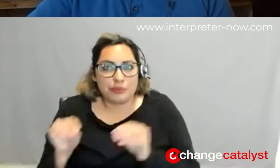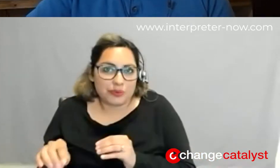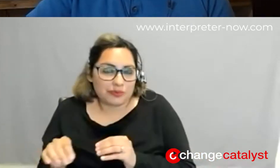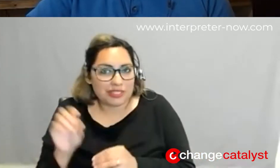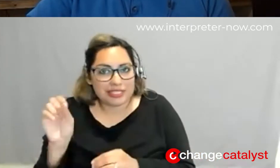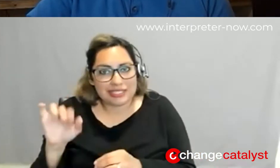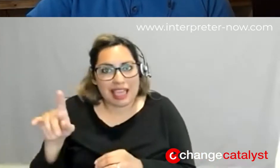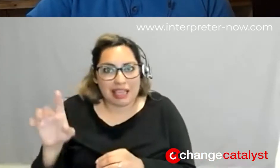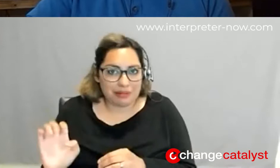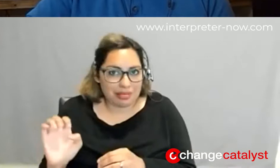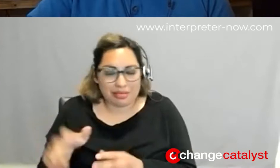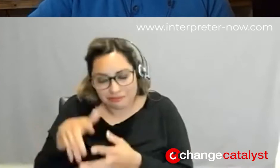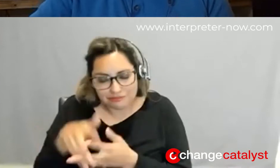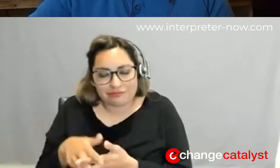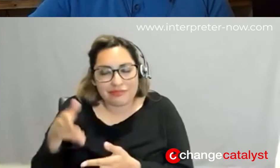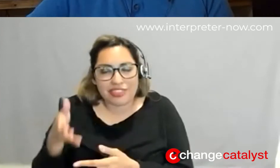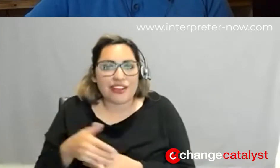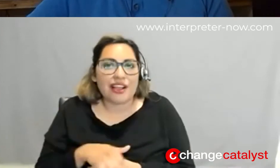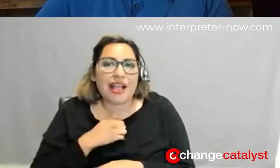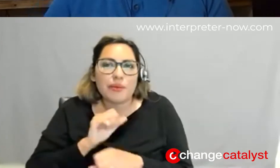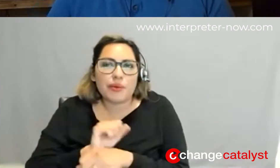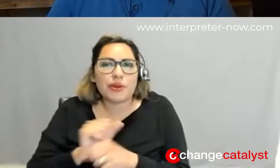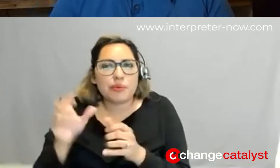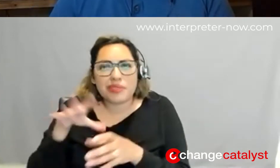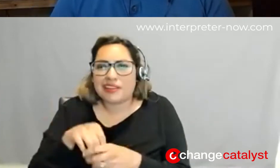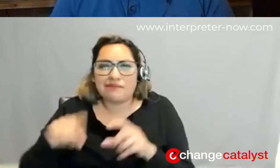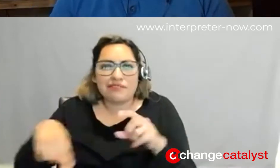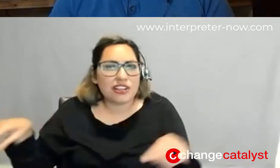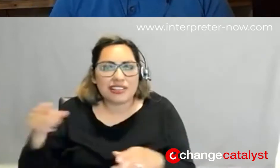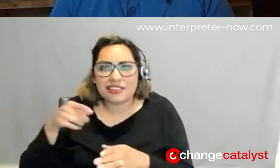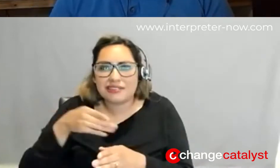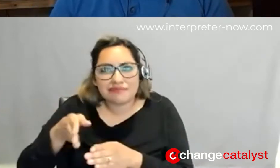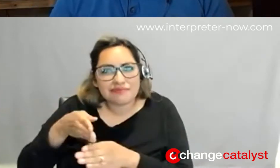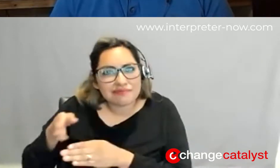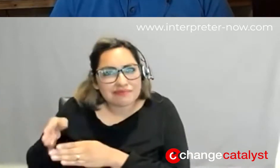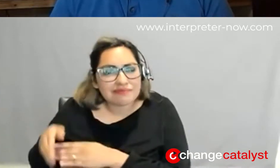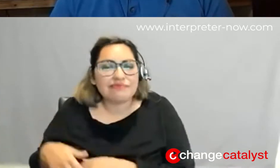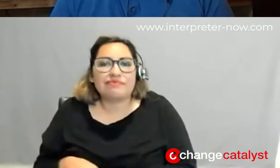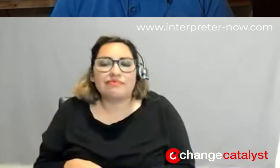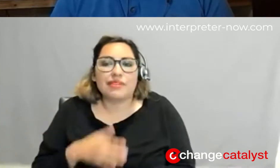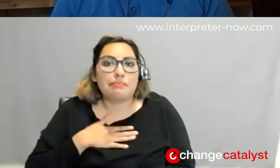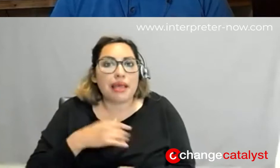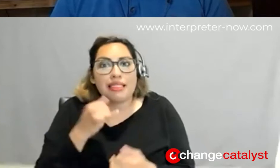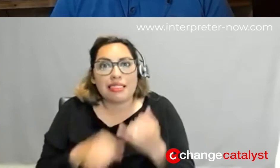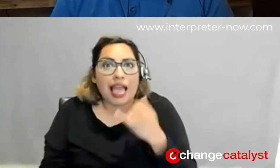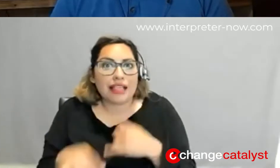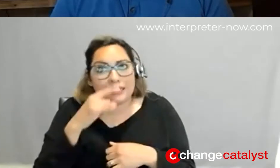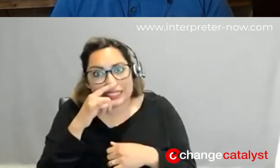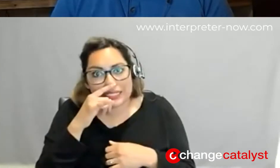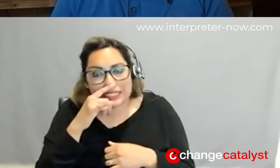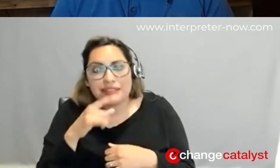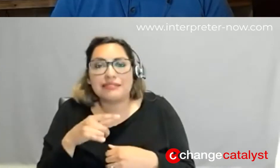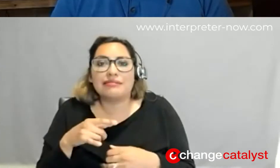And I worked in various industries. And after having my last kid, which I'm a mom of